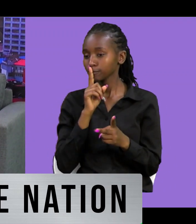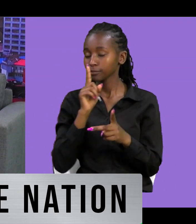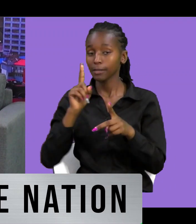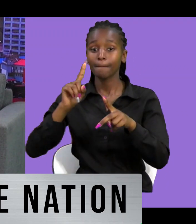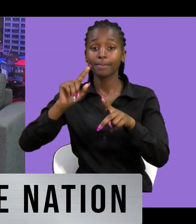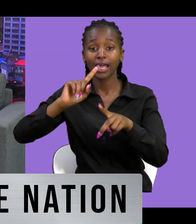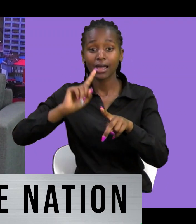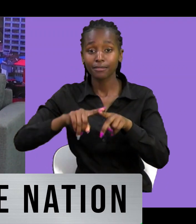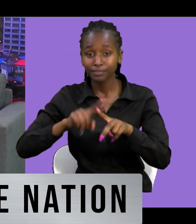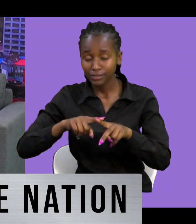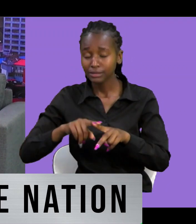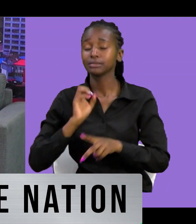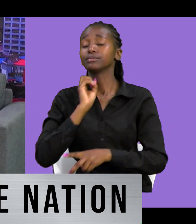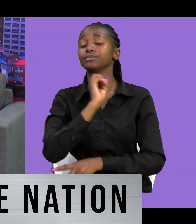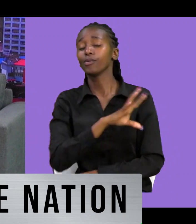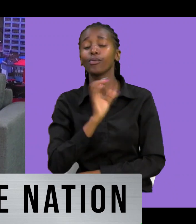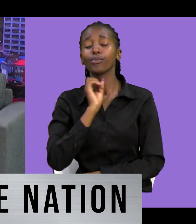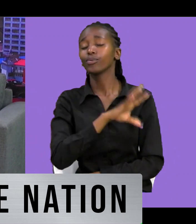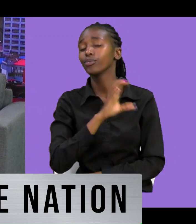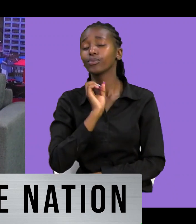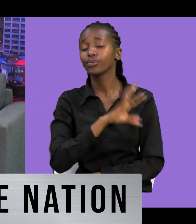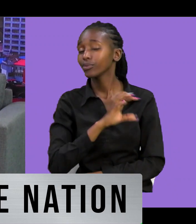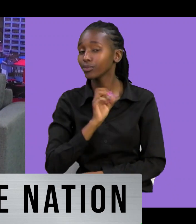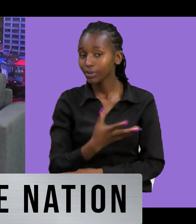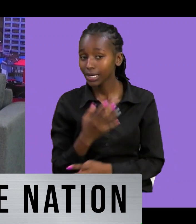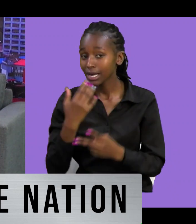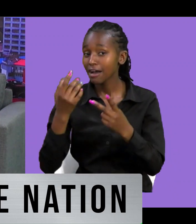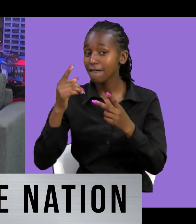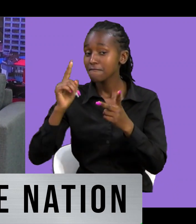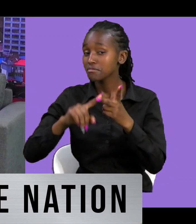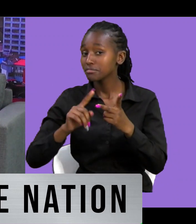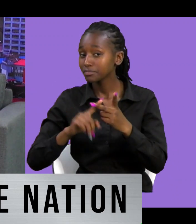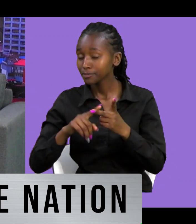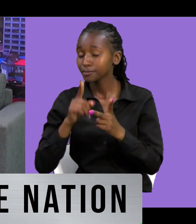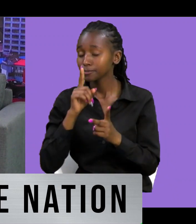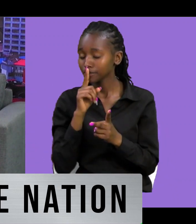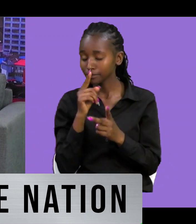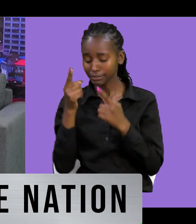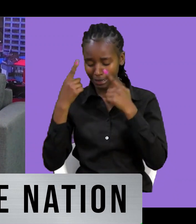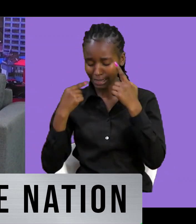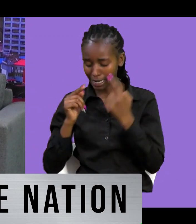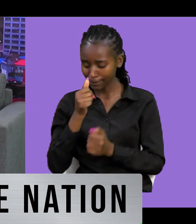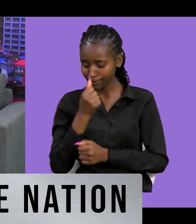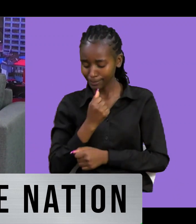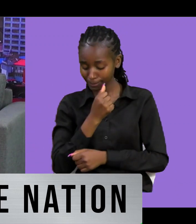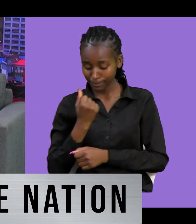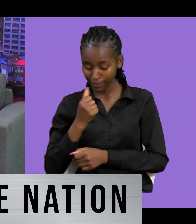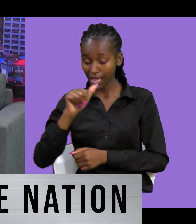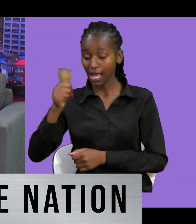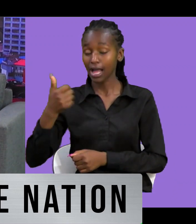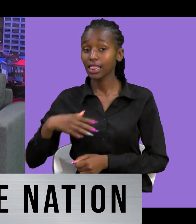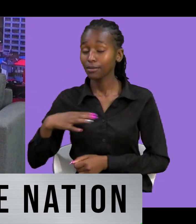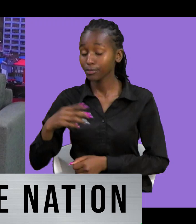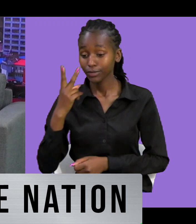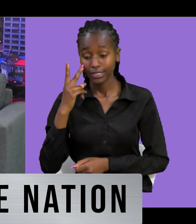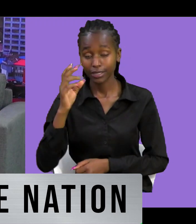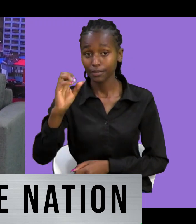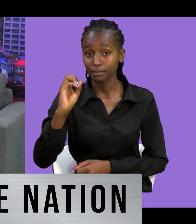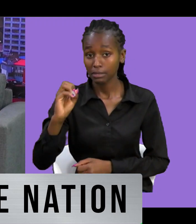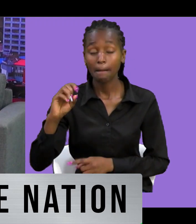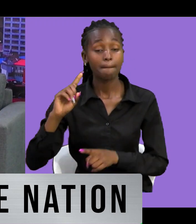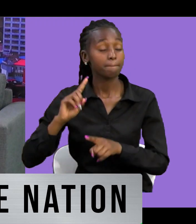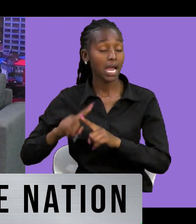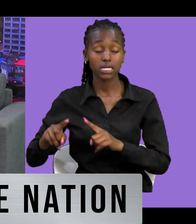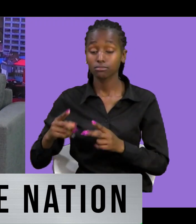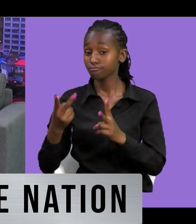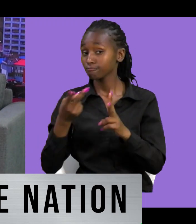themselves, or they just go and weep in their pillows or close, like they don't want to be seen. But really, at the end of the